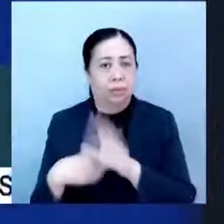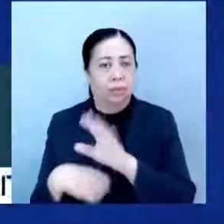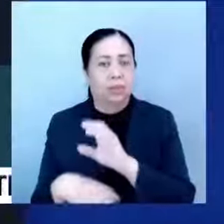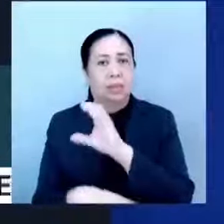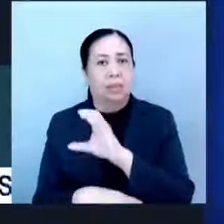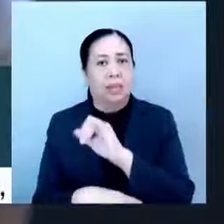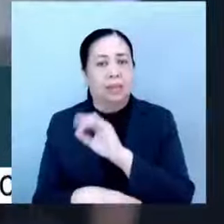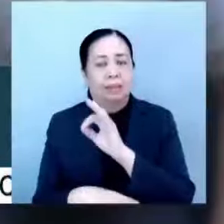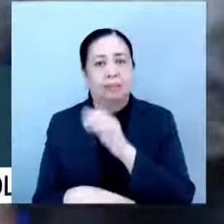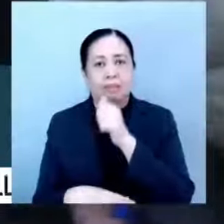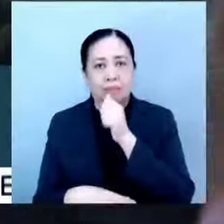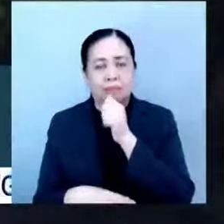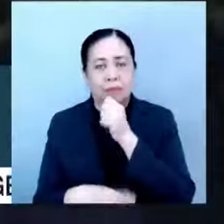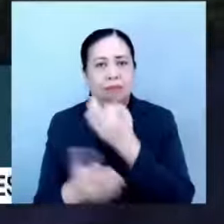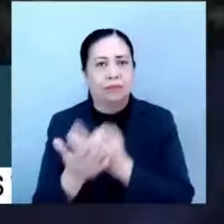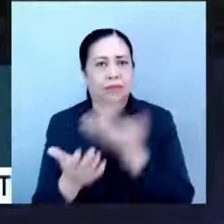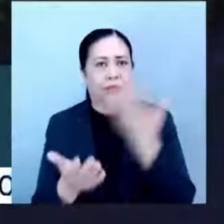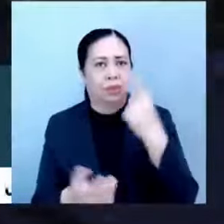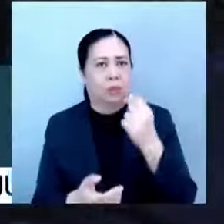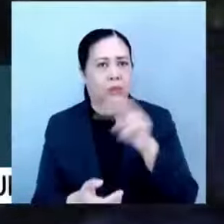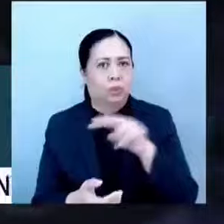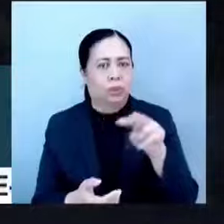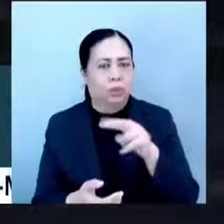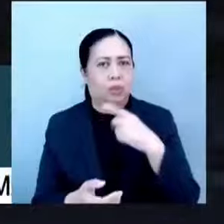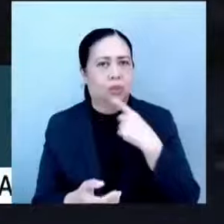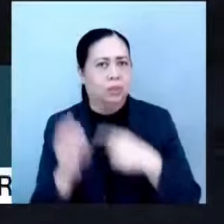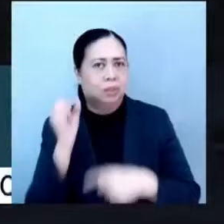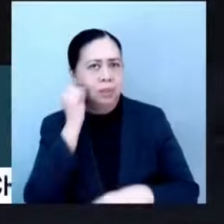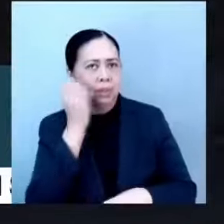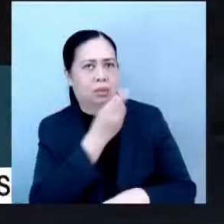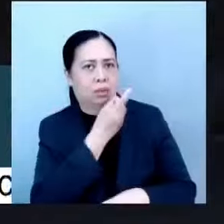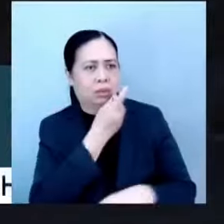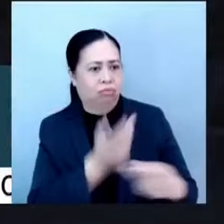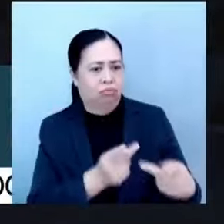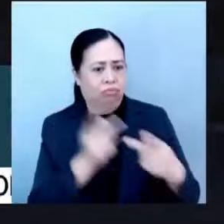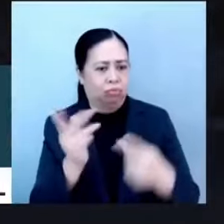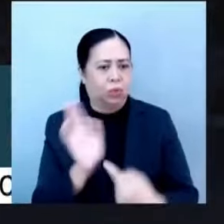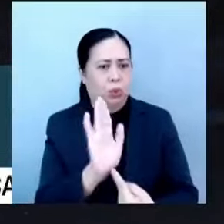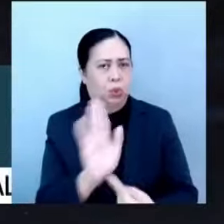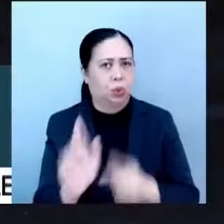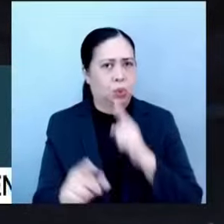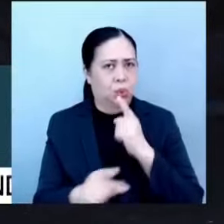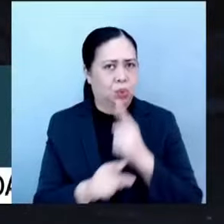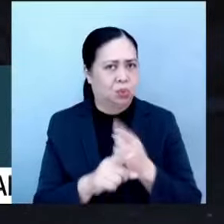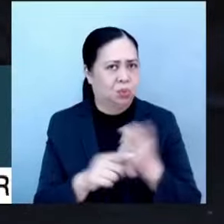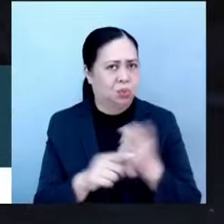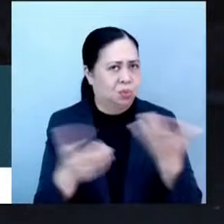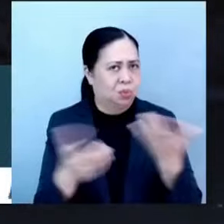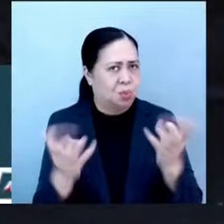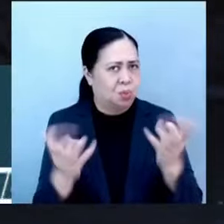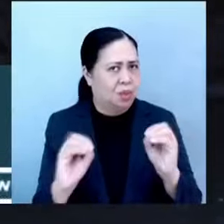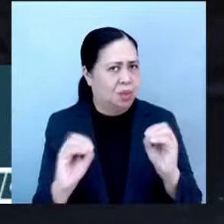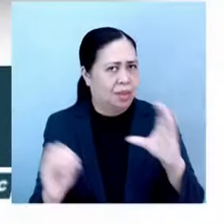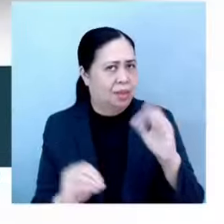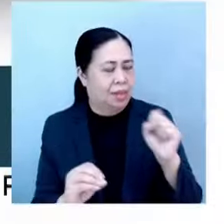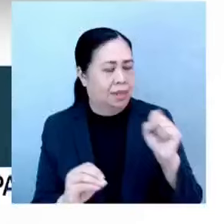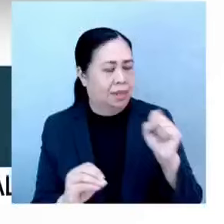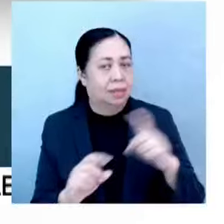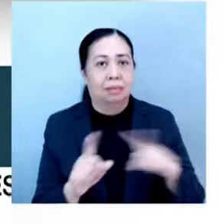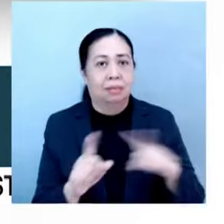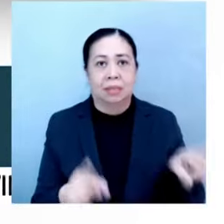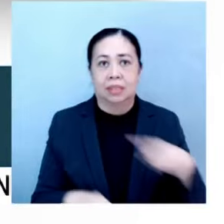in 2022. Duterte argues none of the petitions present an actual case. However, Castro insists the